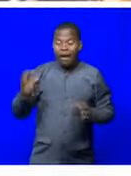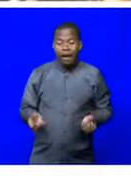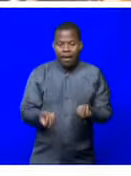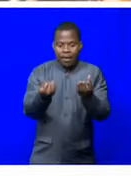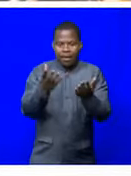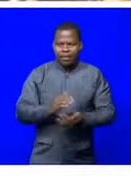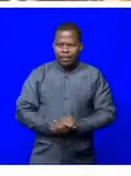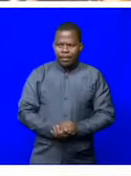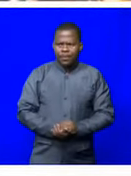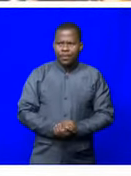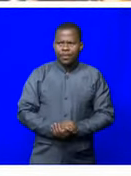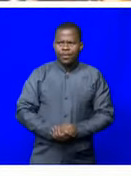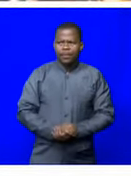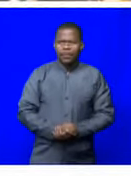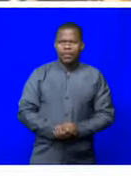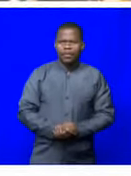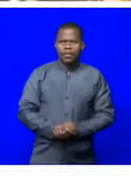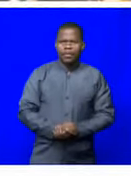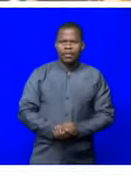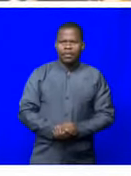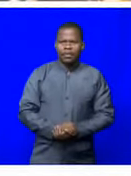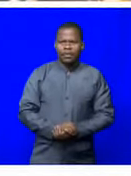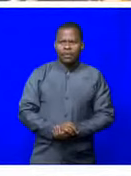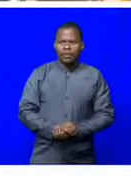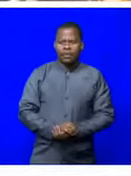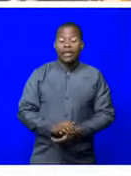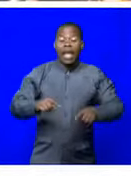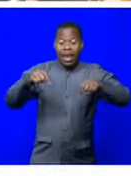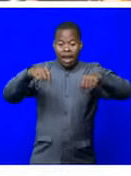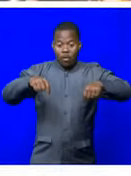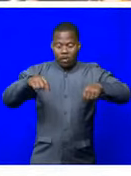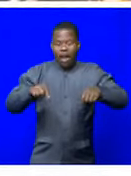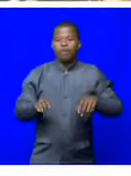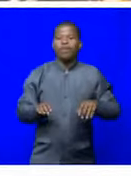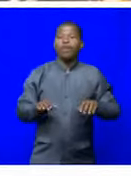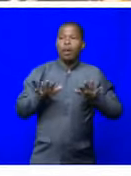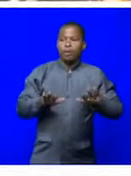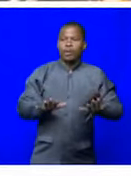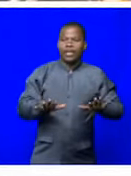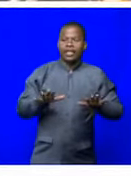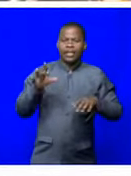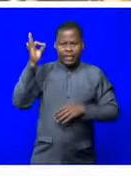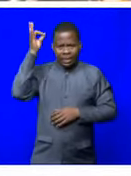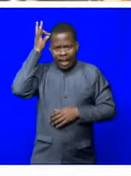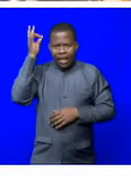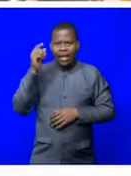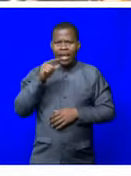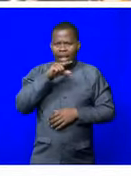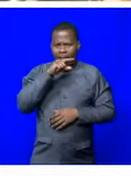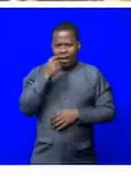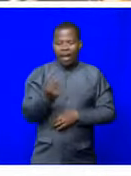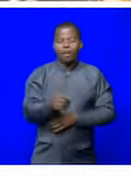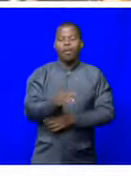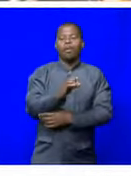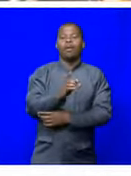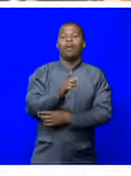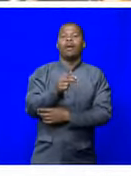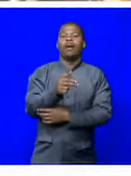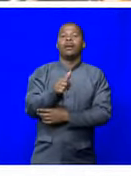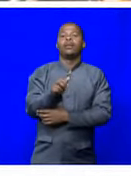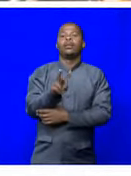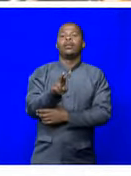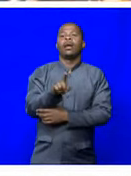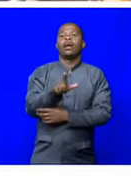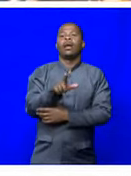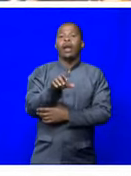kulamanye emave emhlaba. Lomuhla inkosi yamangisi Charles wesithathu ivakasheleli vele